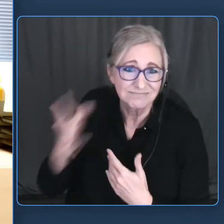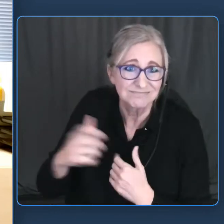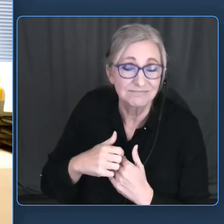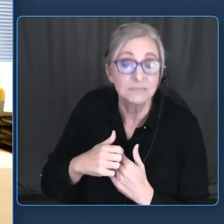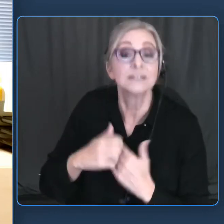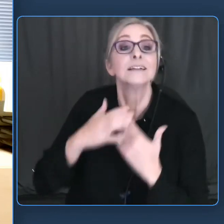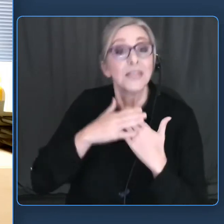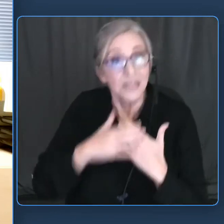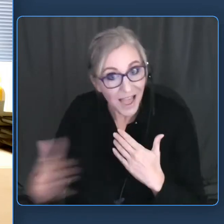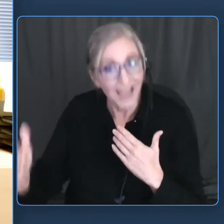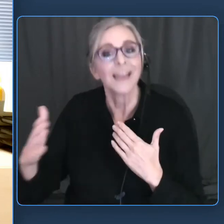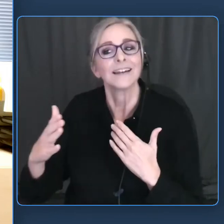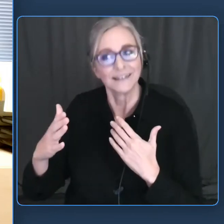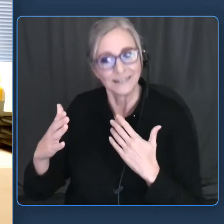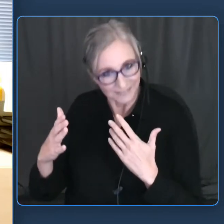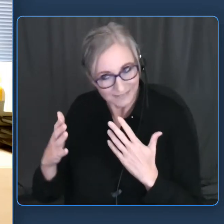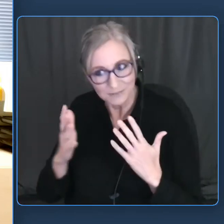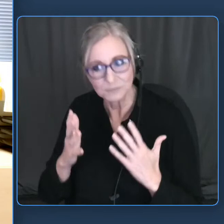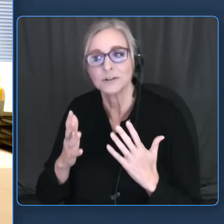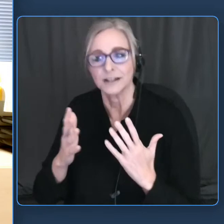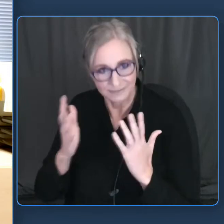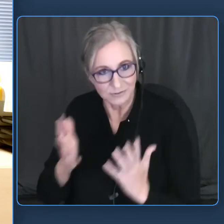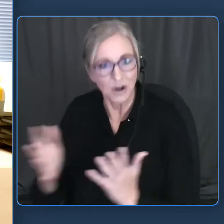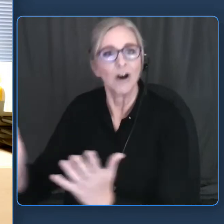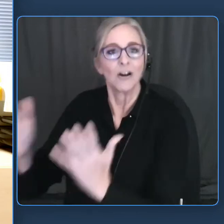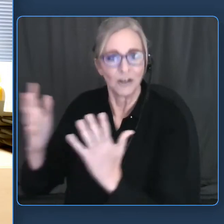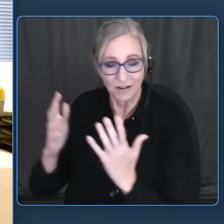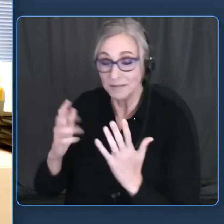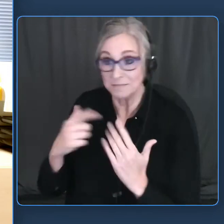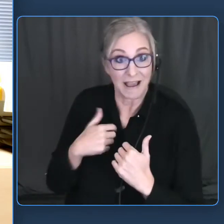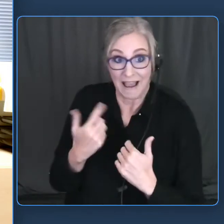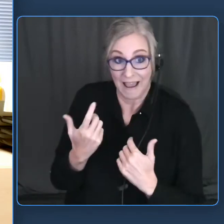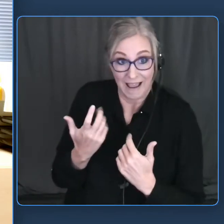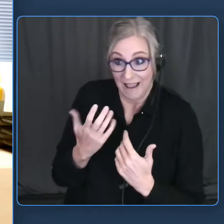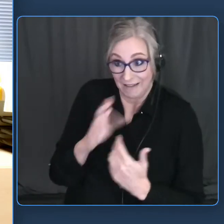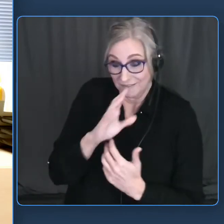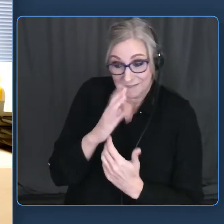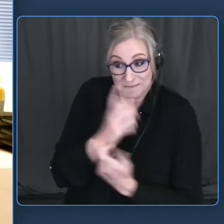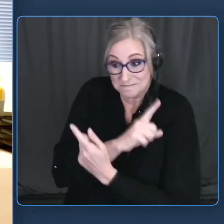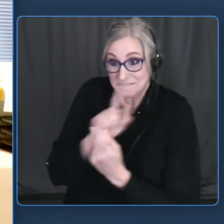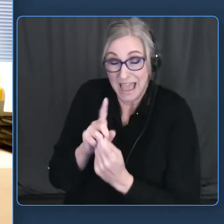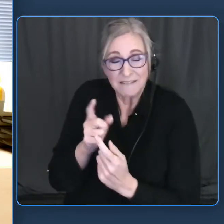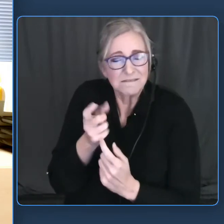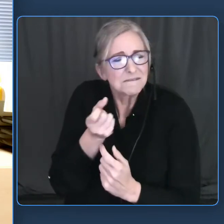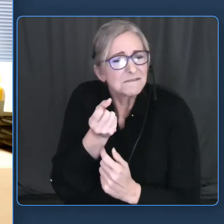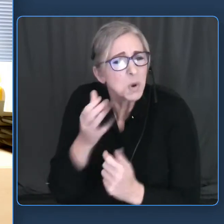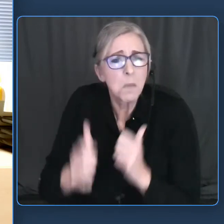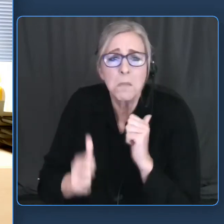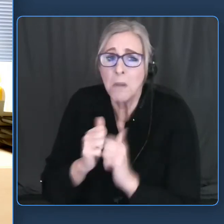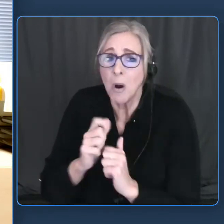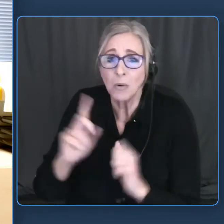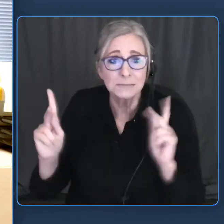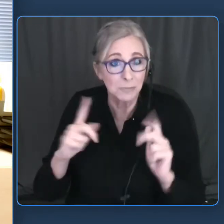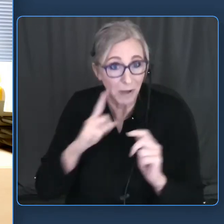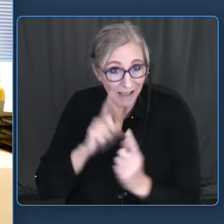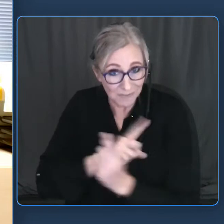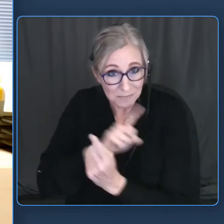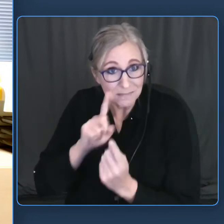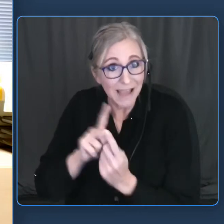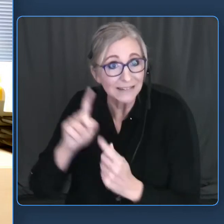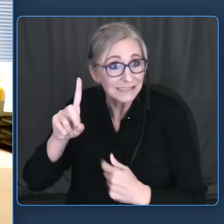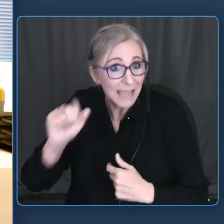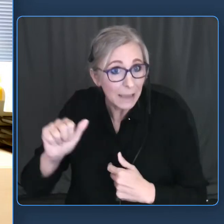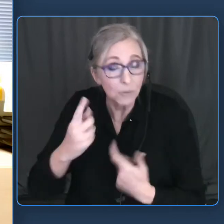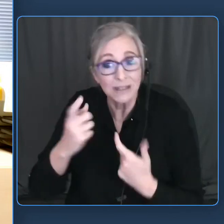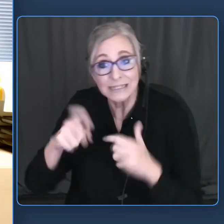there, have that conversation. I've met very few disabled people or